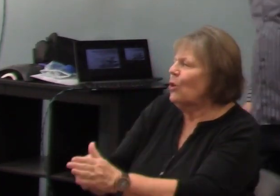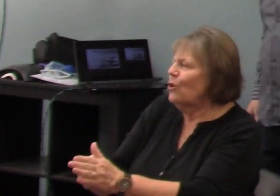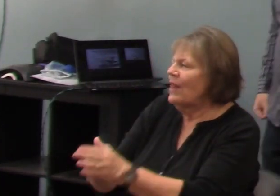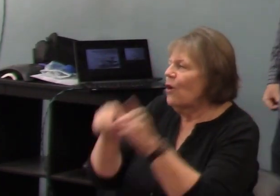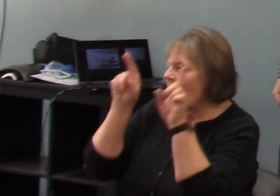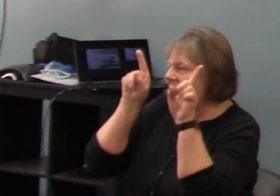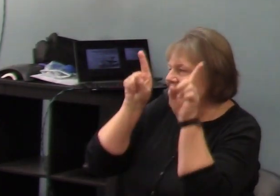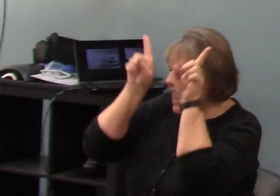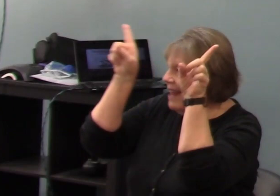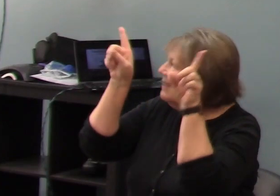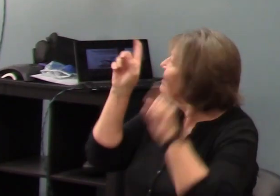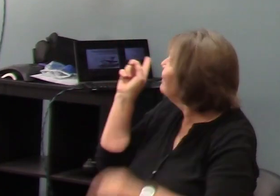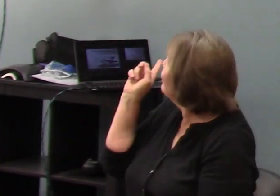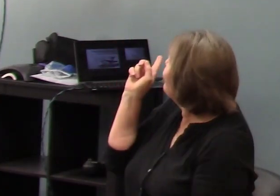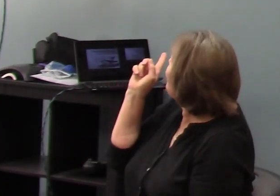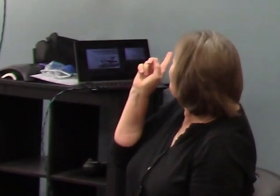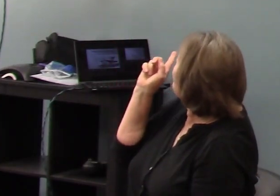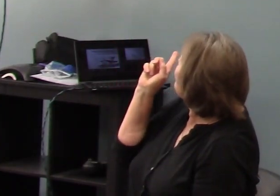looking.